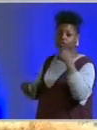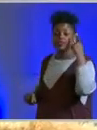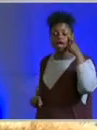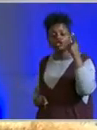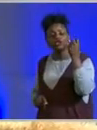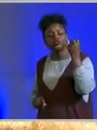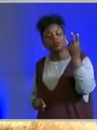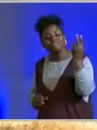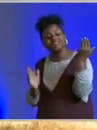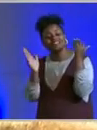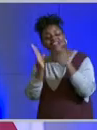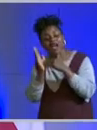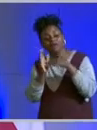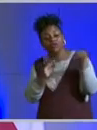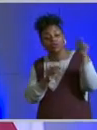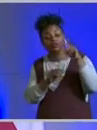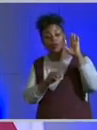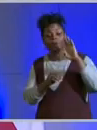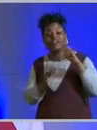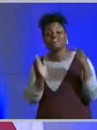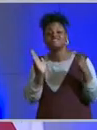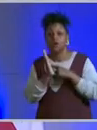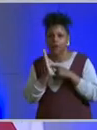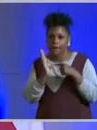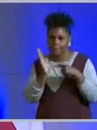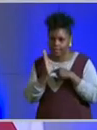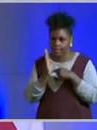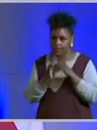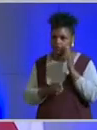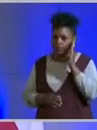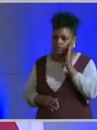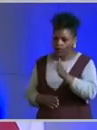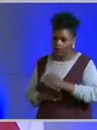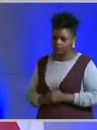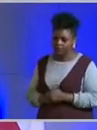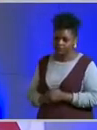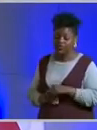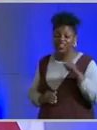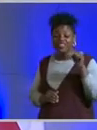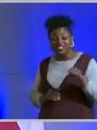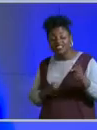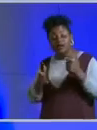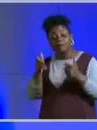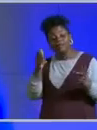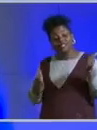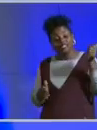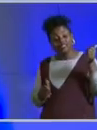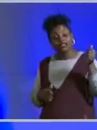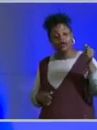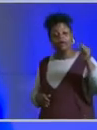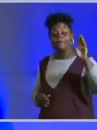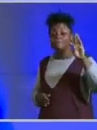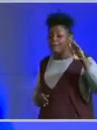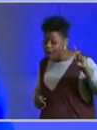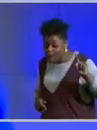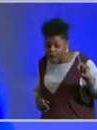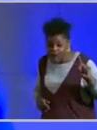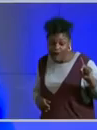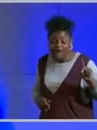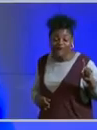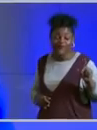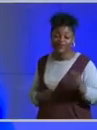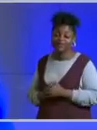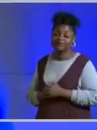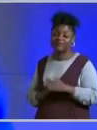affordable, and that's 10,000 affordable units in the next term. So these are big, bold, ambitious goals. I'm very interested to hear from the